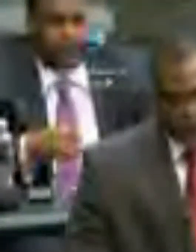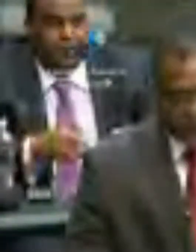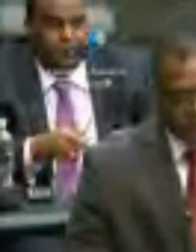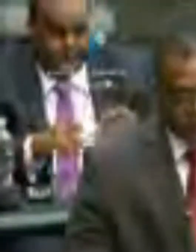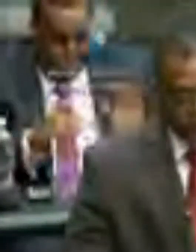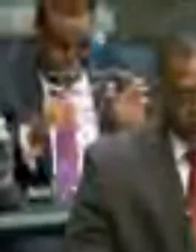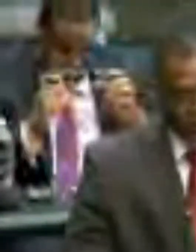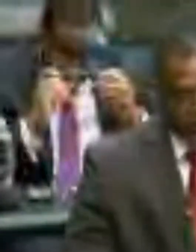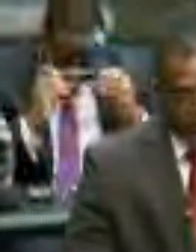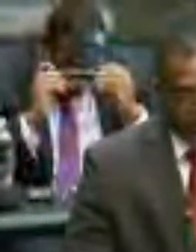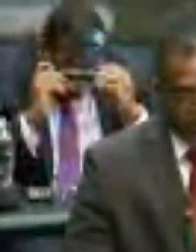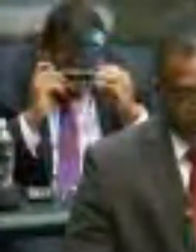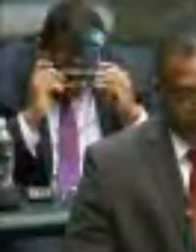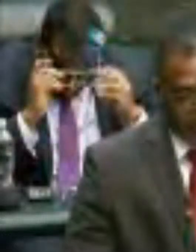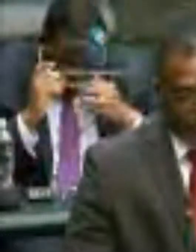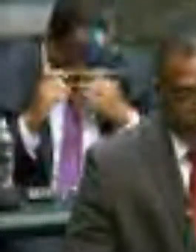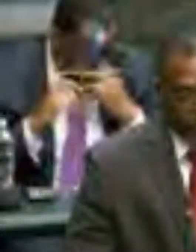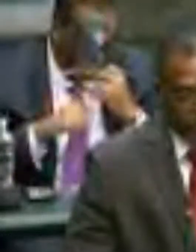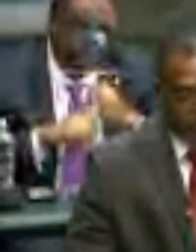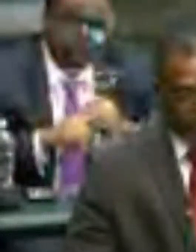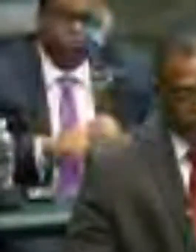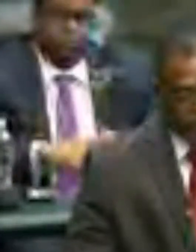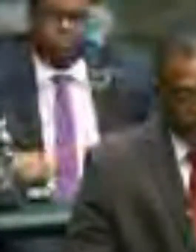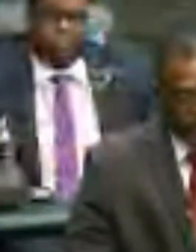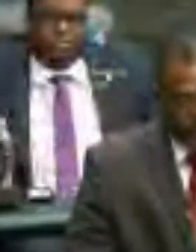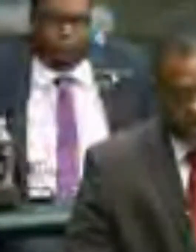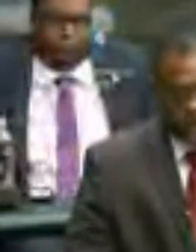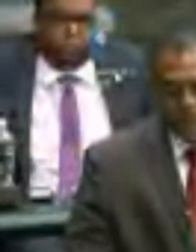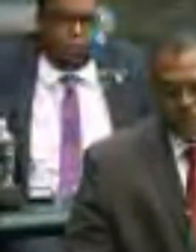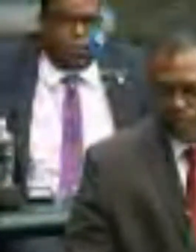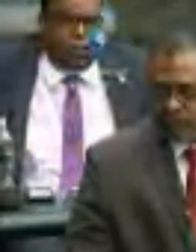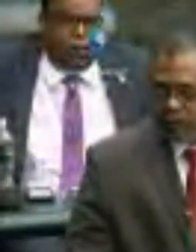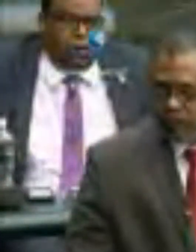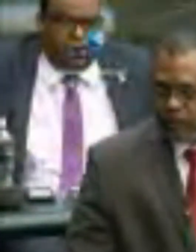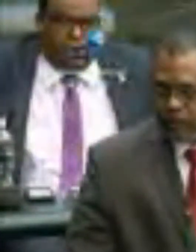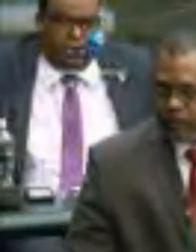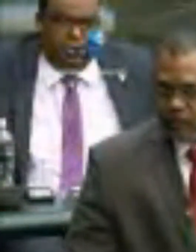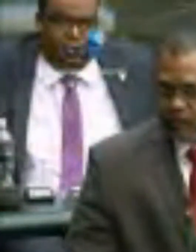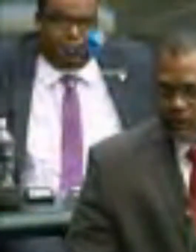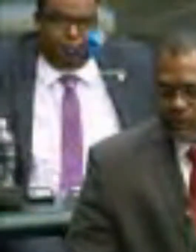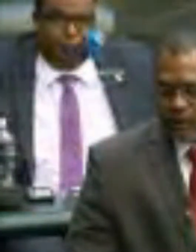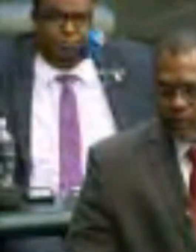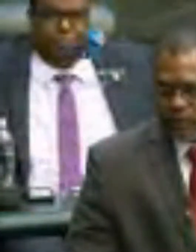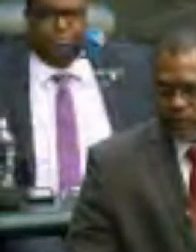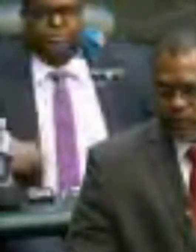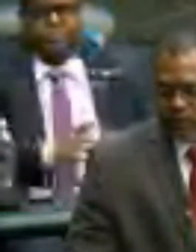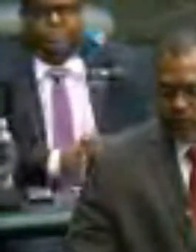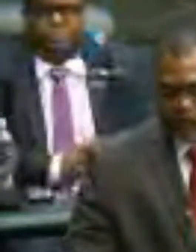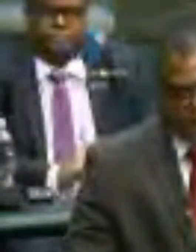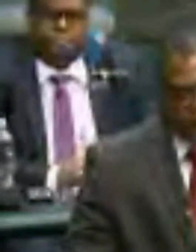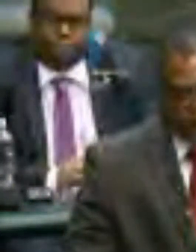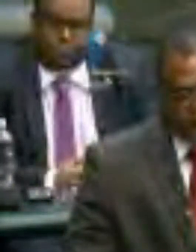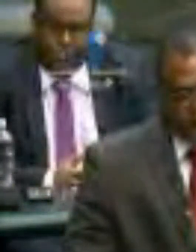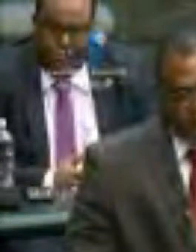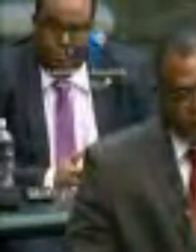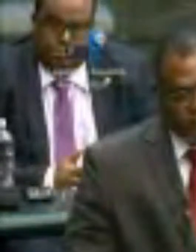who, like us, are going through difficult times. And while we acknowledge